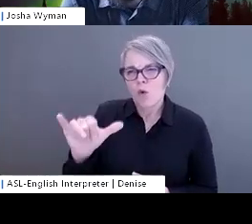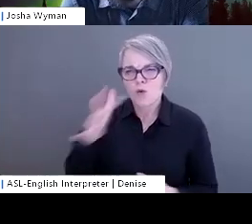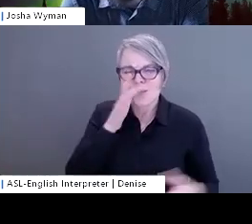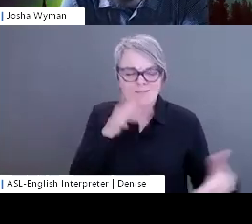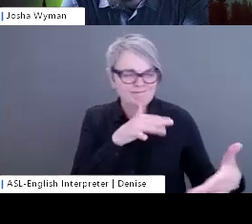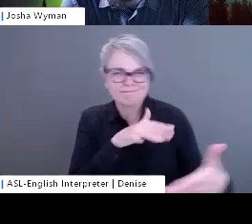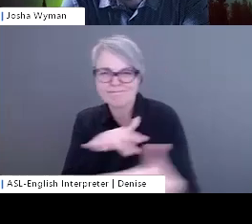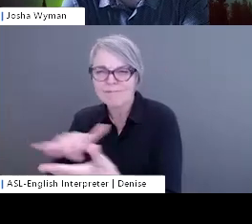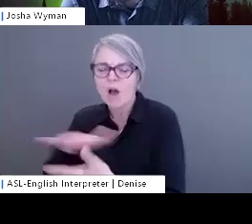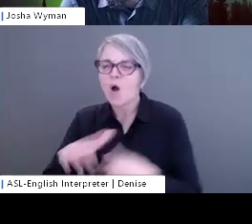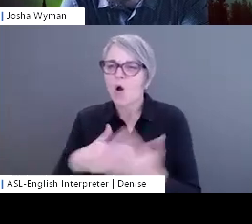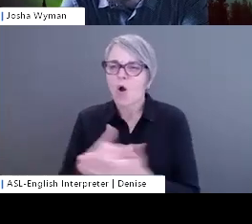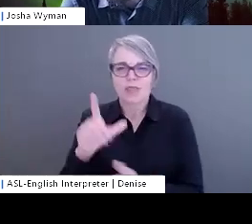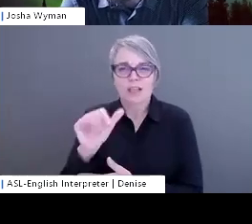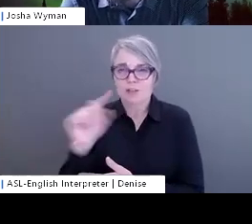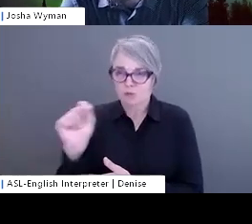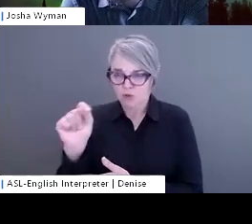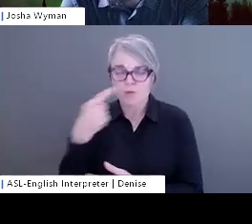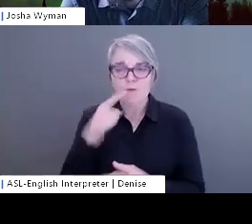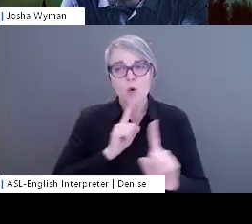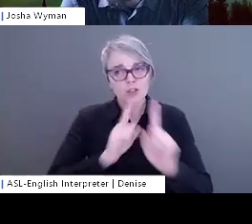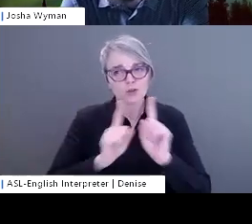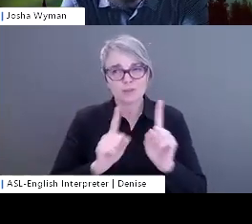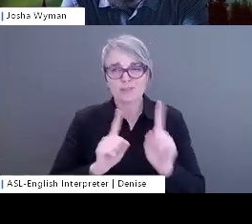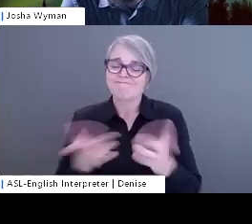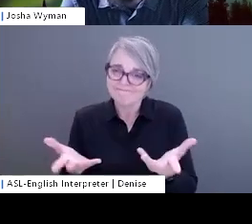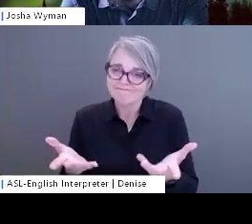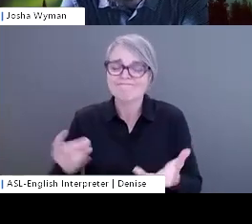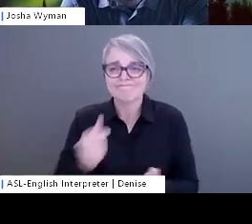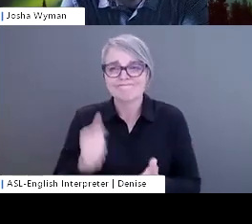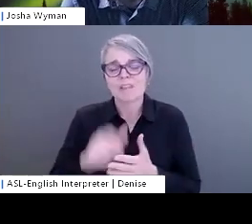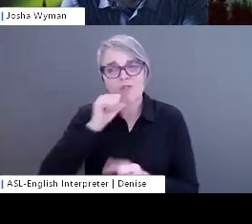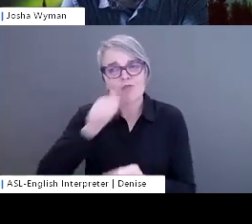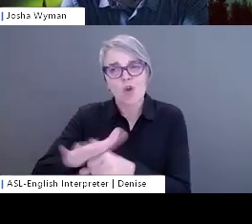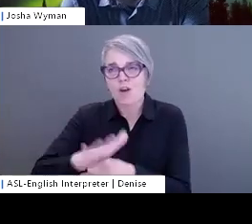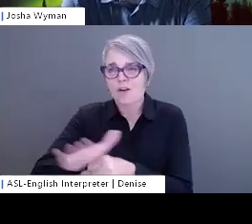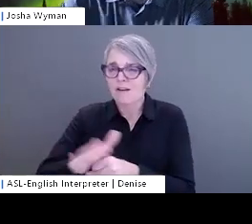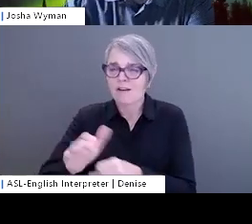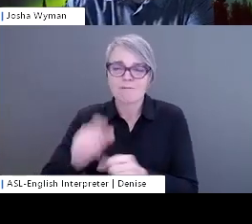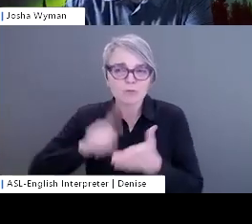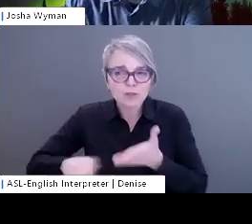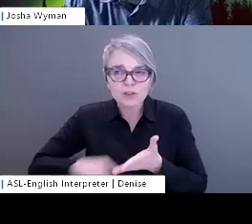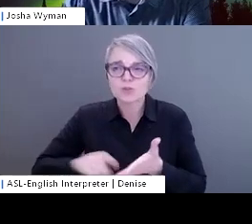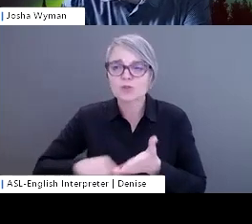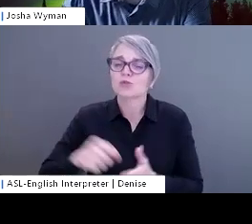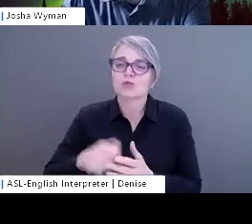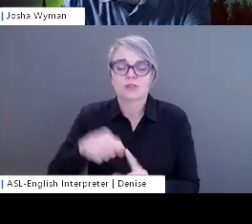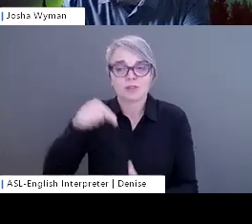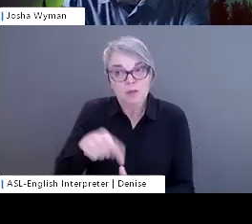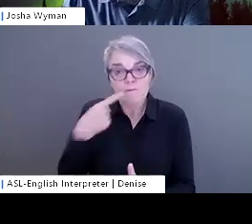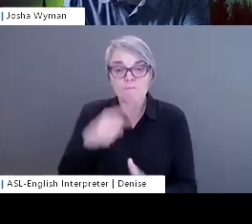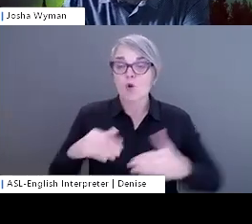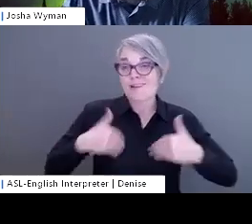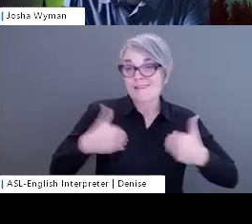there hasn't been that much research or not enough research, especially when compared to younger adult and child populations. But here were